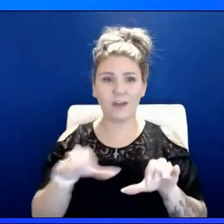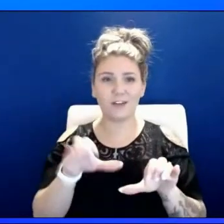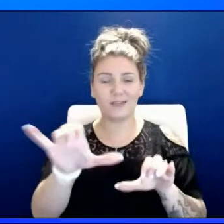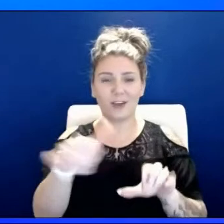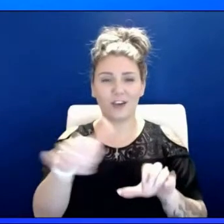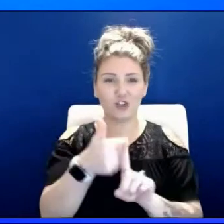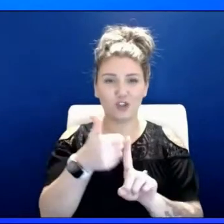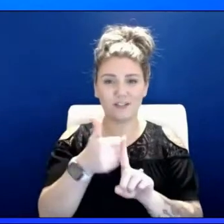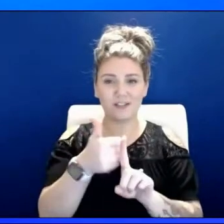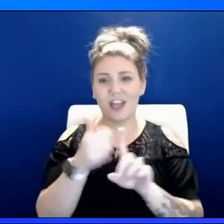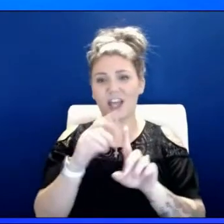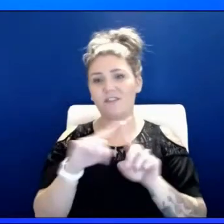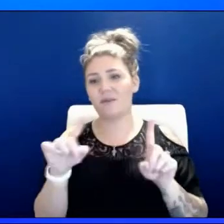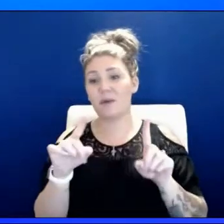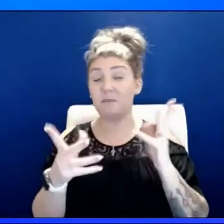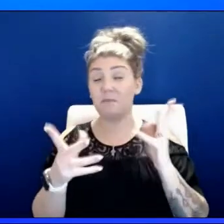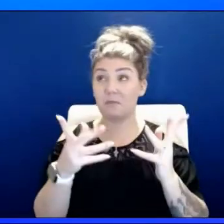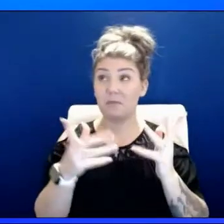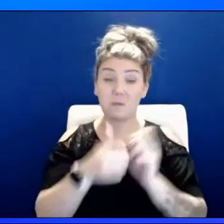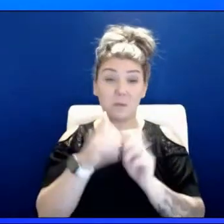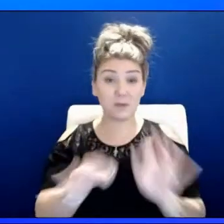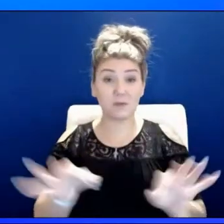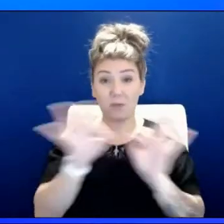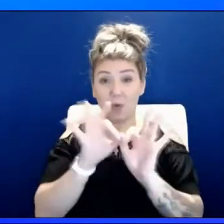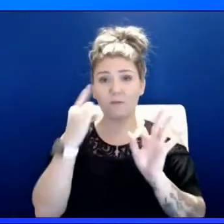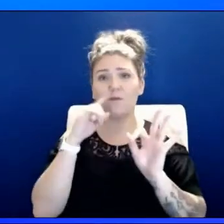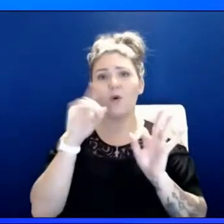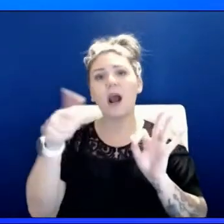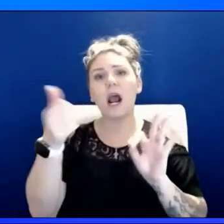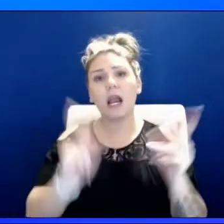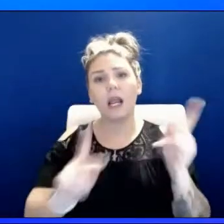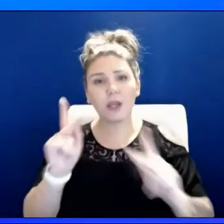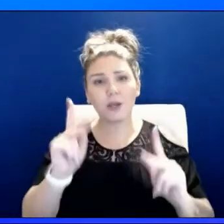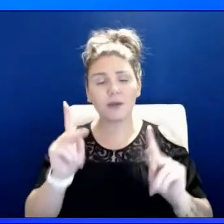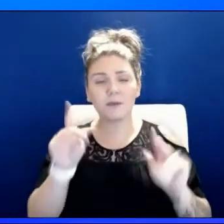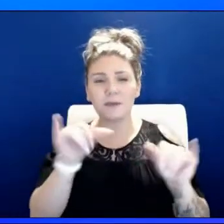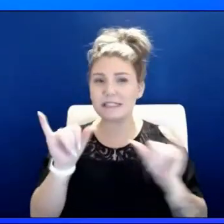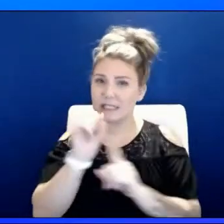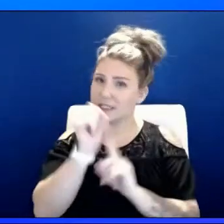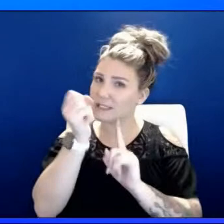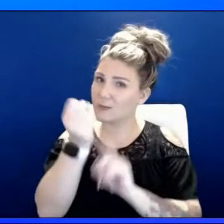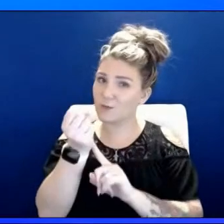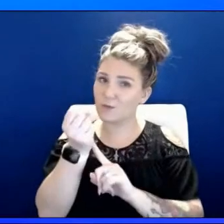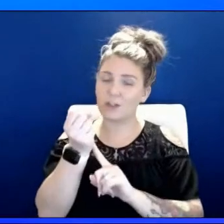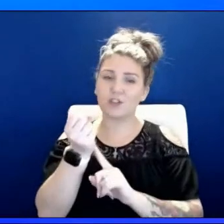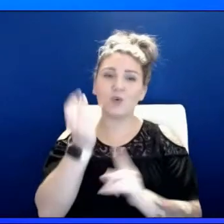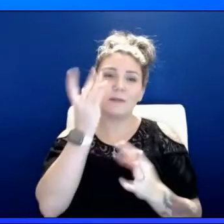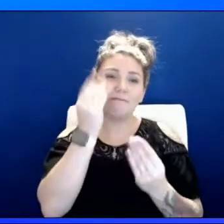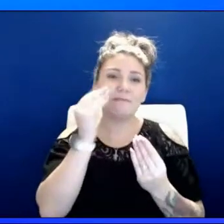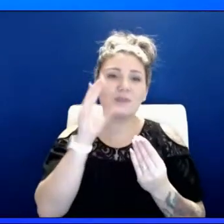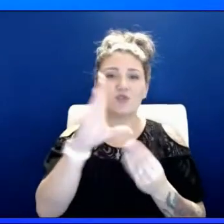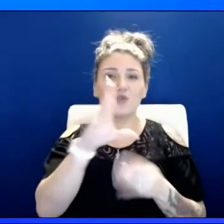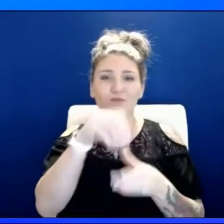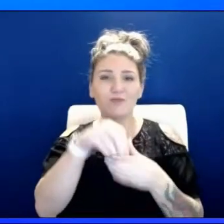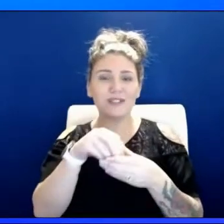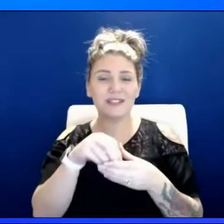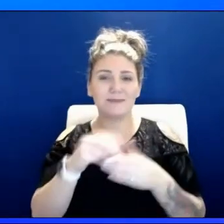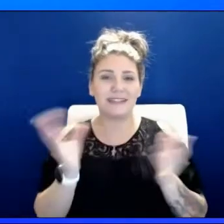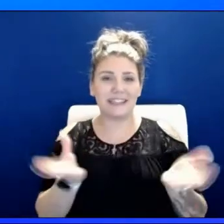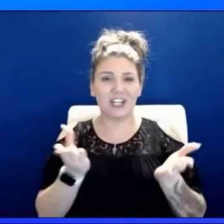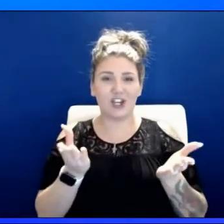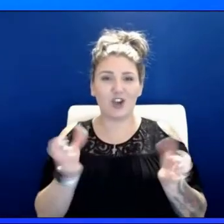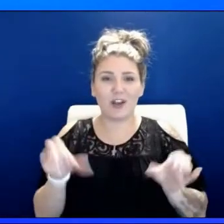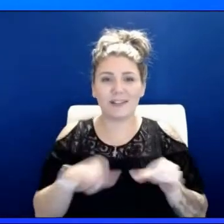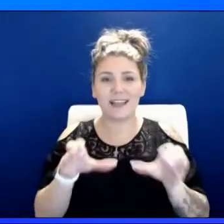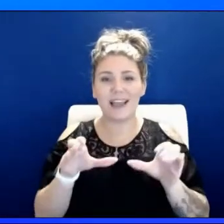doing more importantly, you're doing this for others that are in the same situation. So consider your participation. Here we have the Active 6